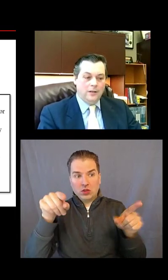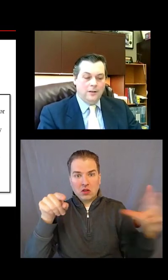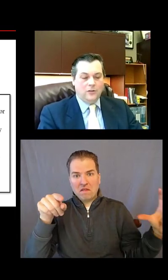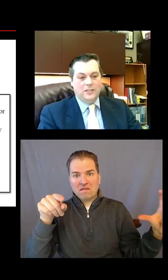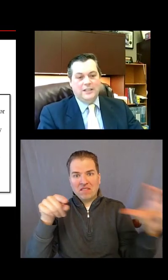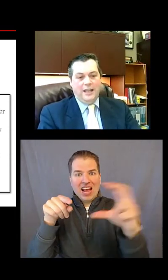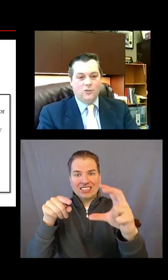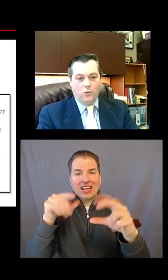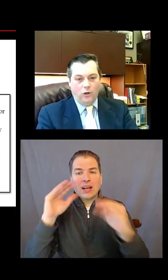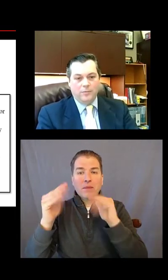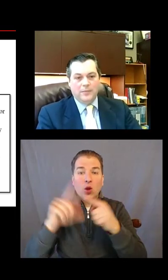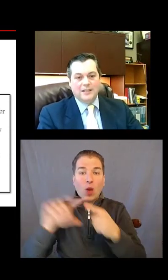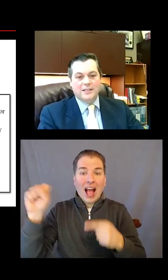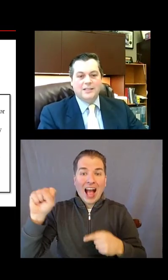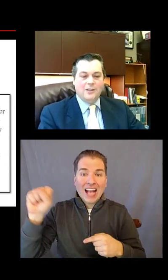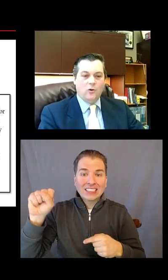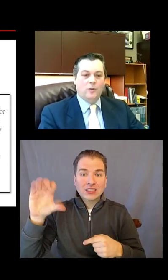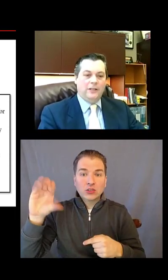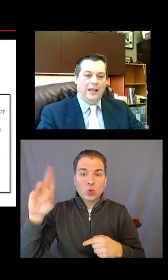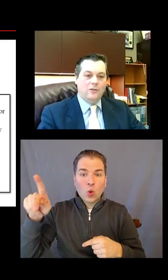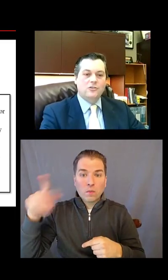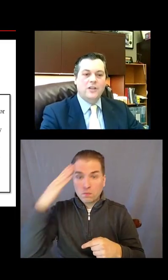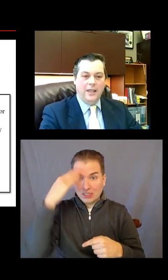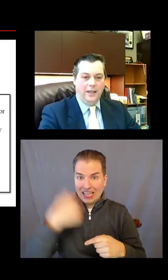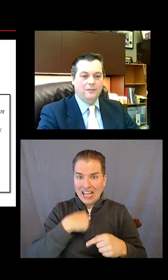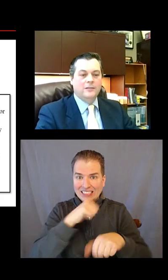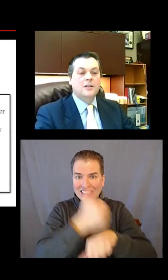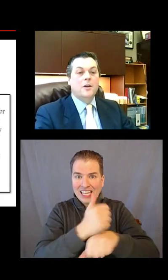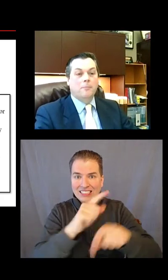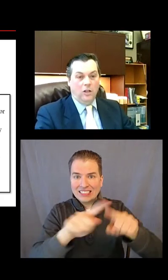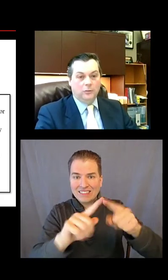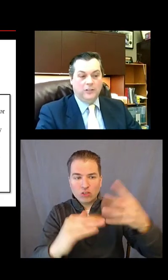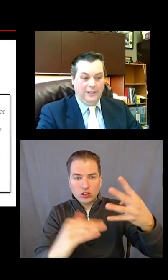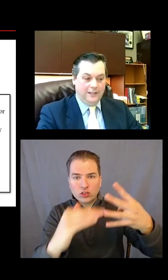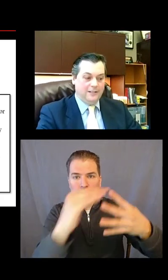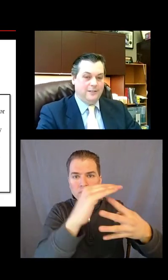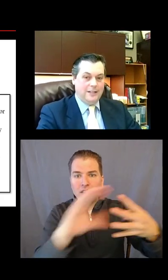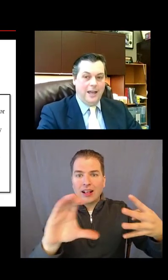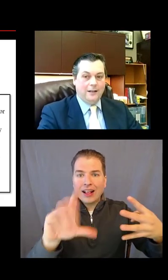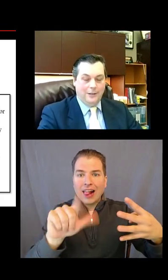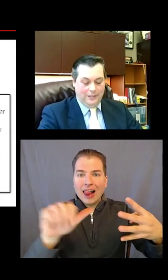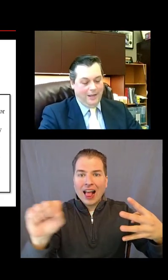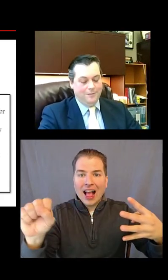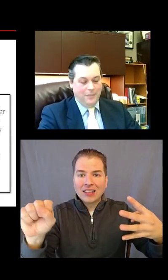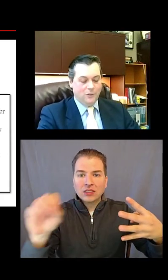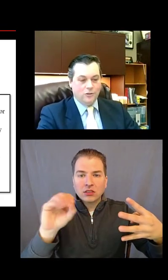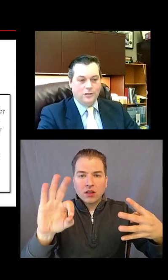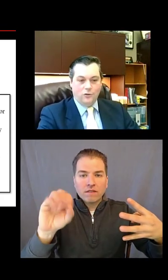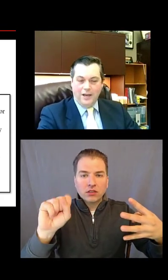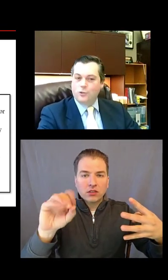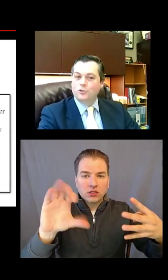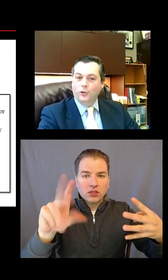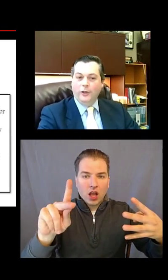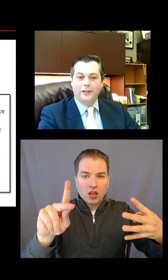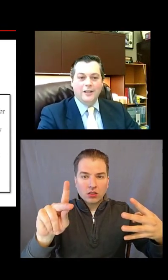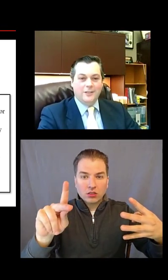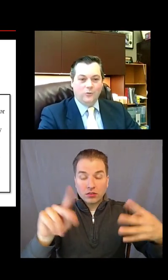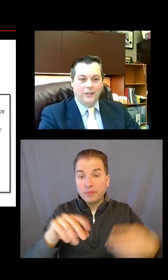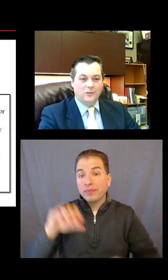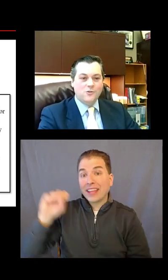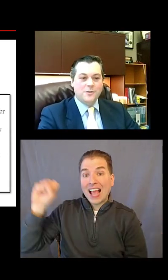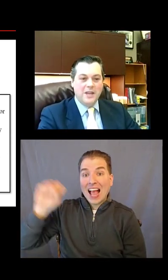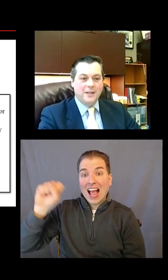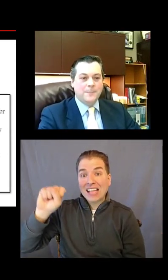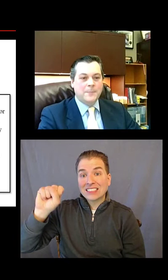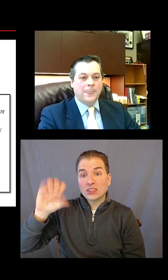Corp versus the S Corp, because the C Corp allows you to have multiple classes of stock. Now it's got a major detraction to it that